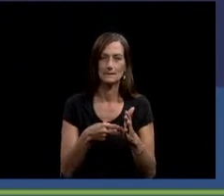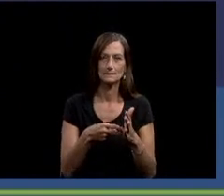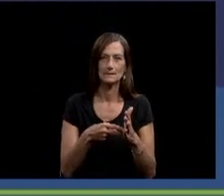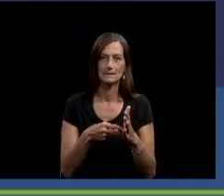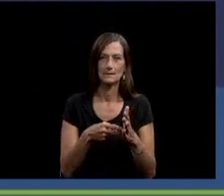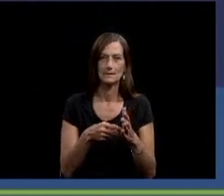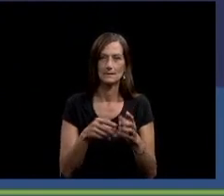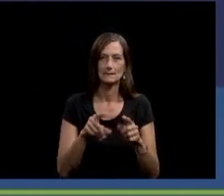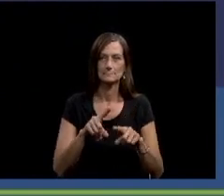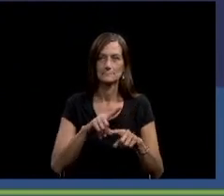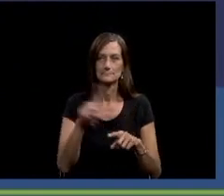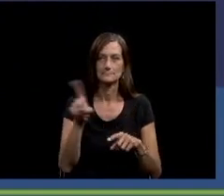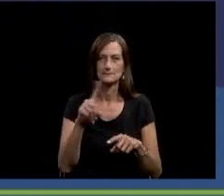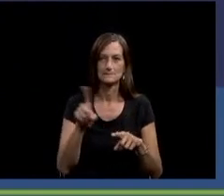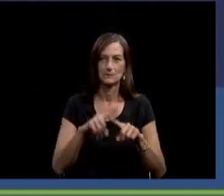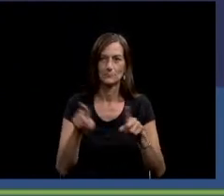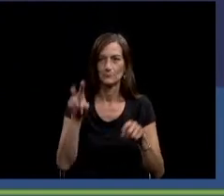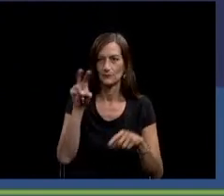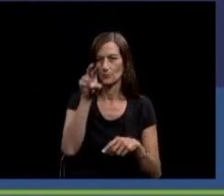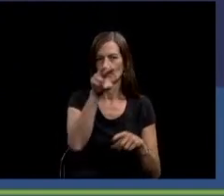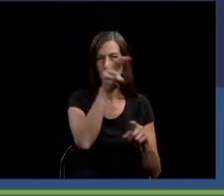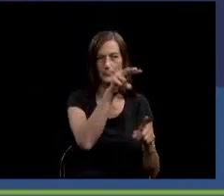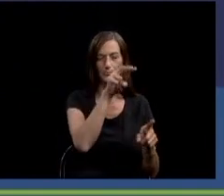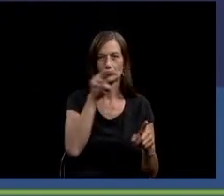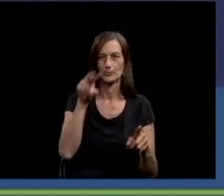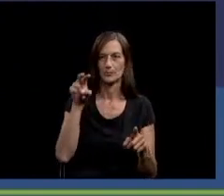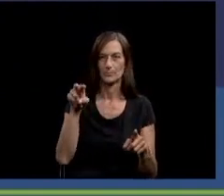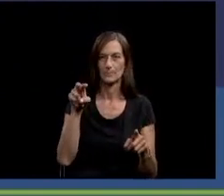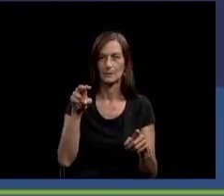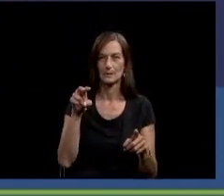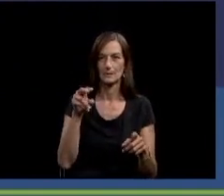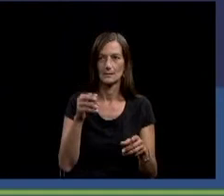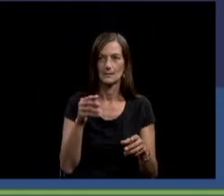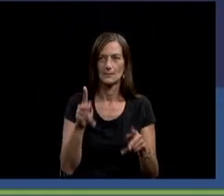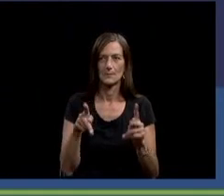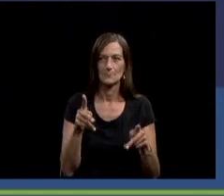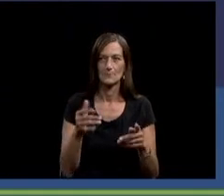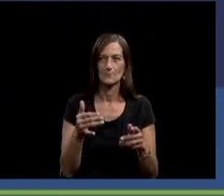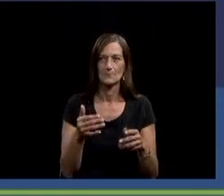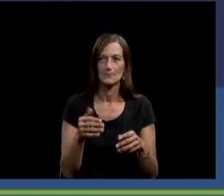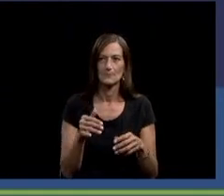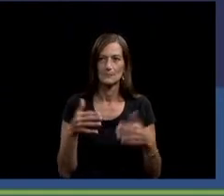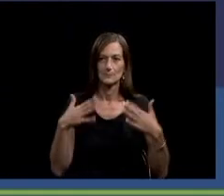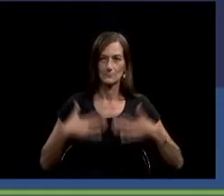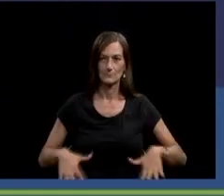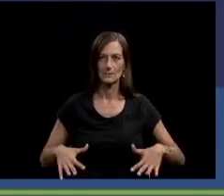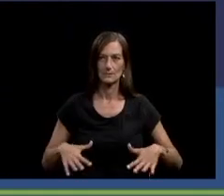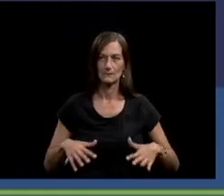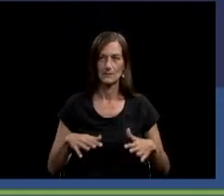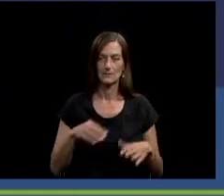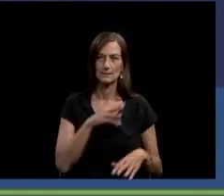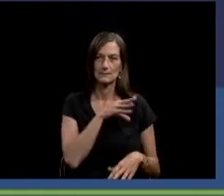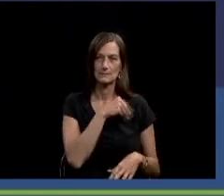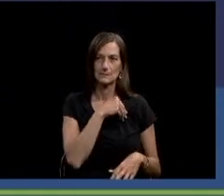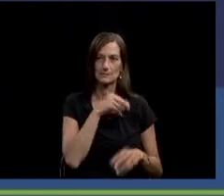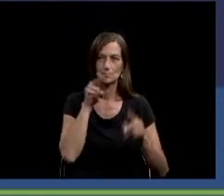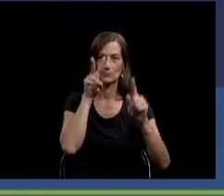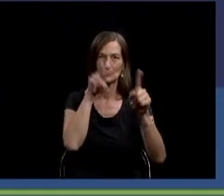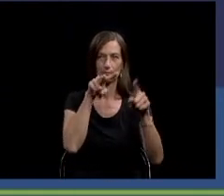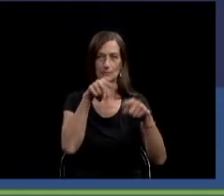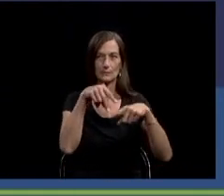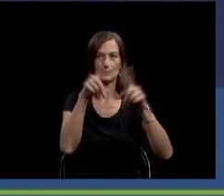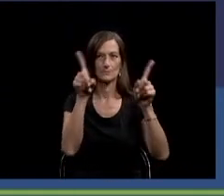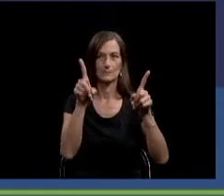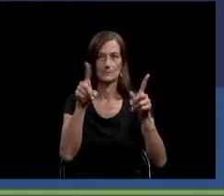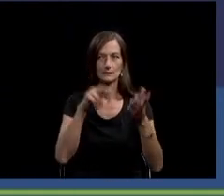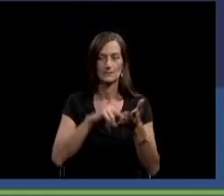serve, because that uniform means something to different people, and it talks about how police have been used by governments